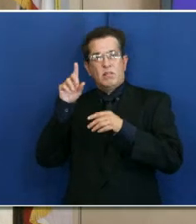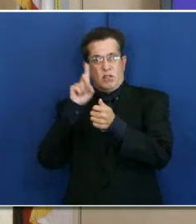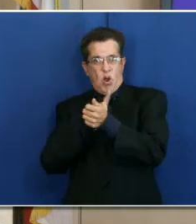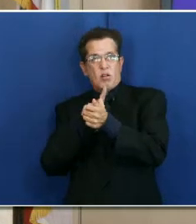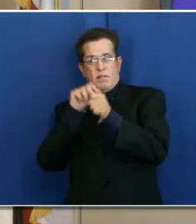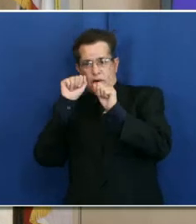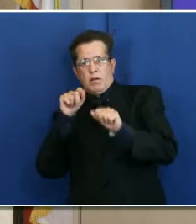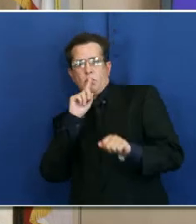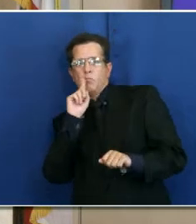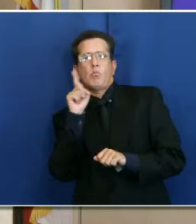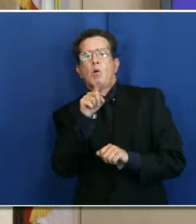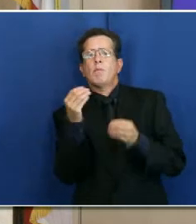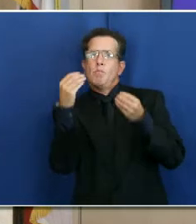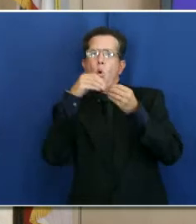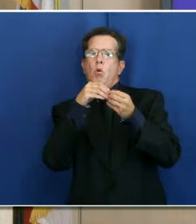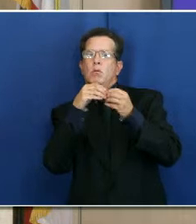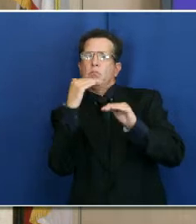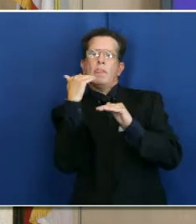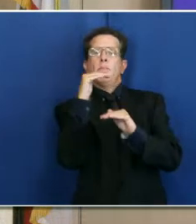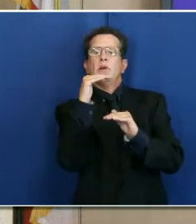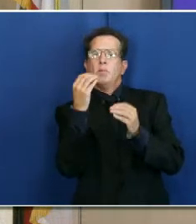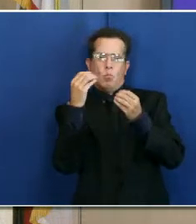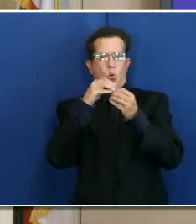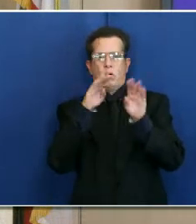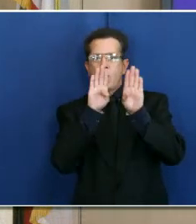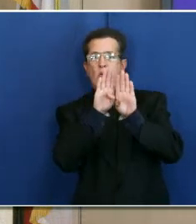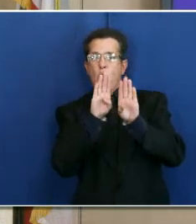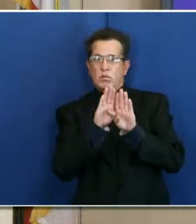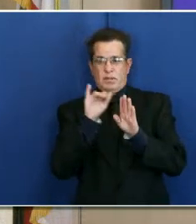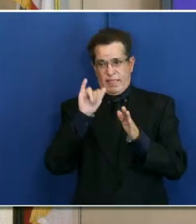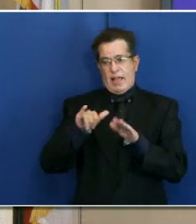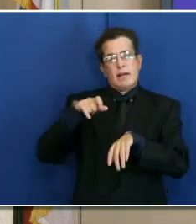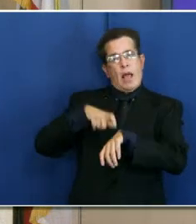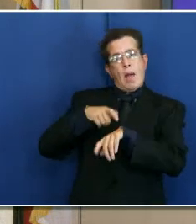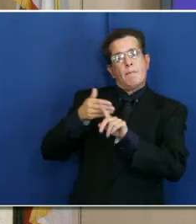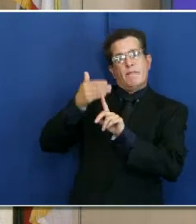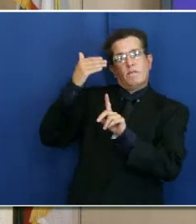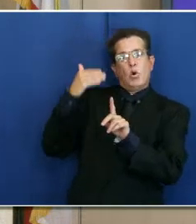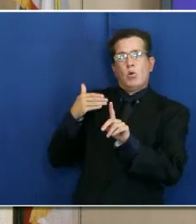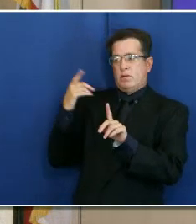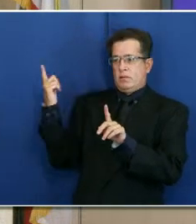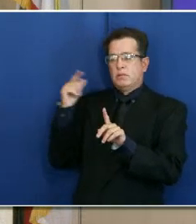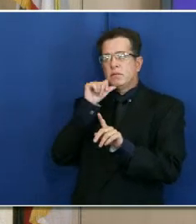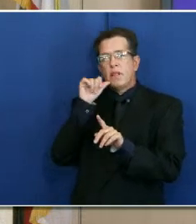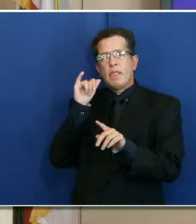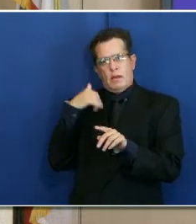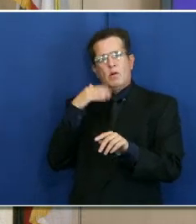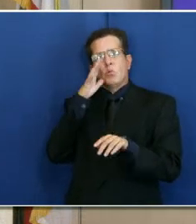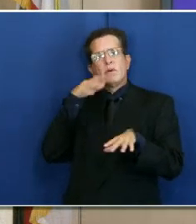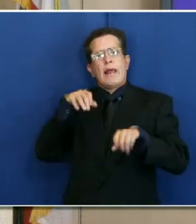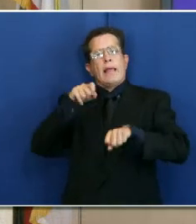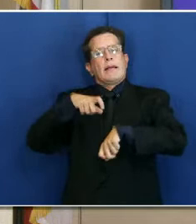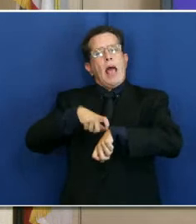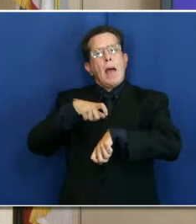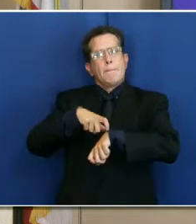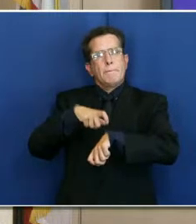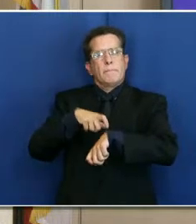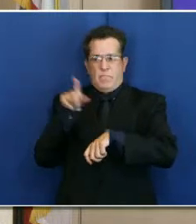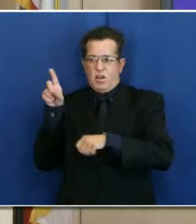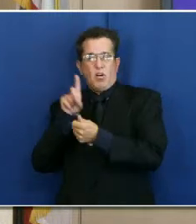the state's guidelines if she wished. At the time, she said, you know, I'm just seeing these today, give me a little time, think about